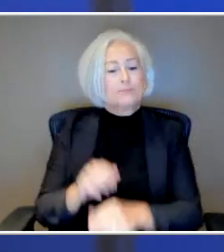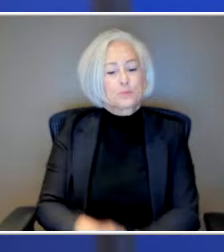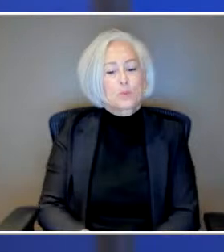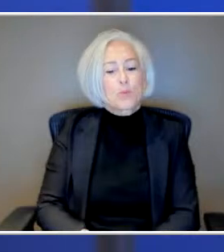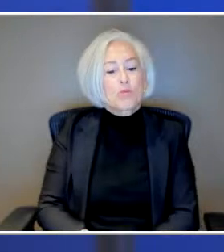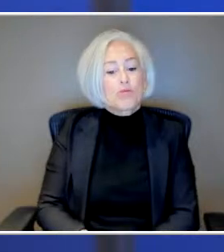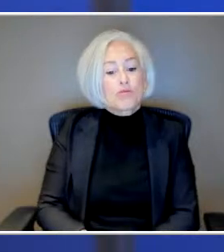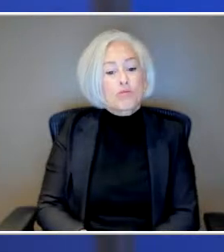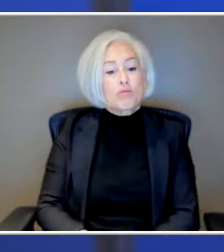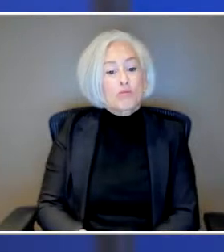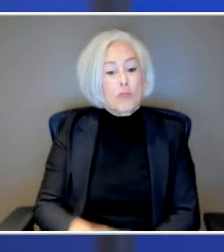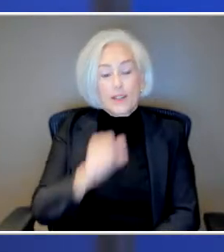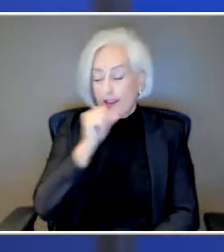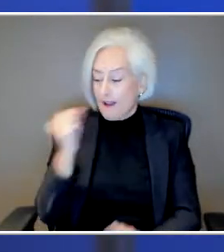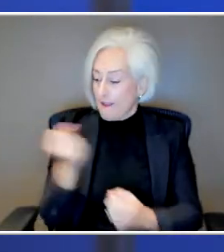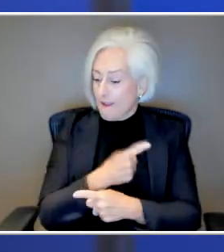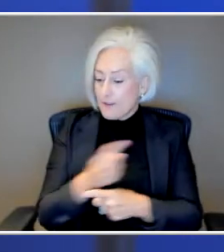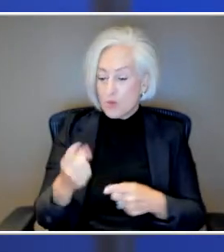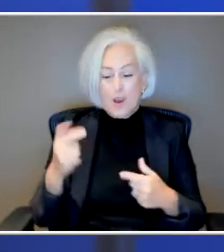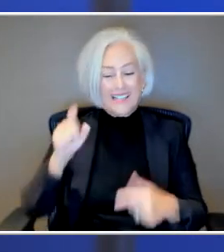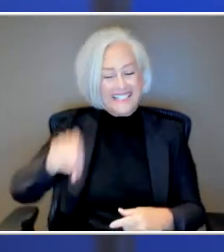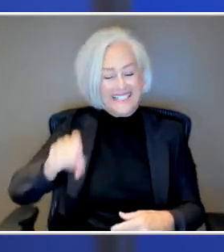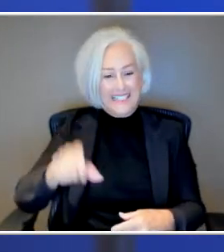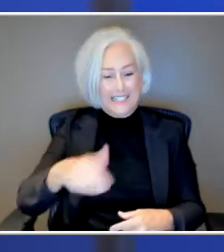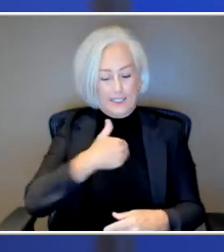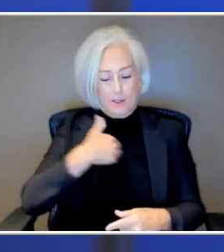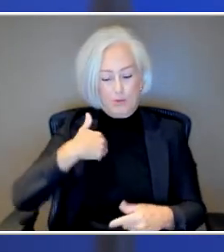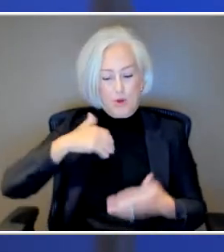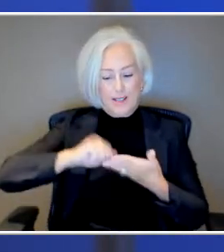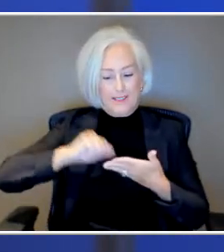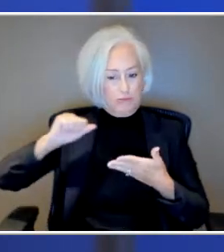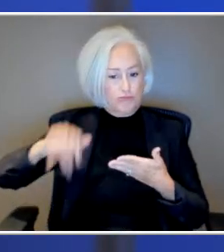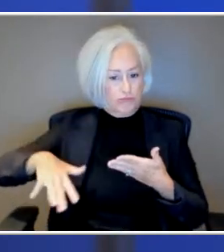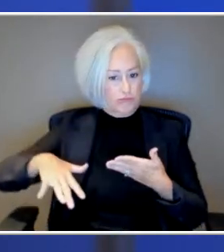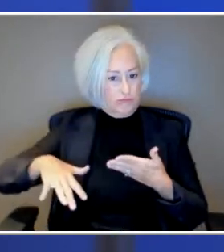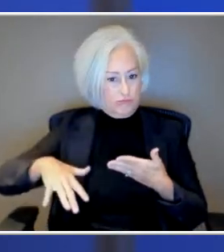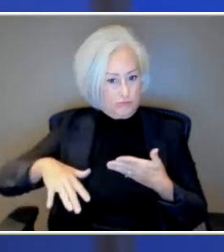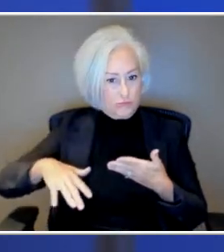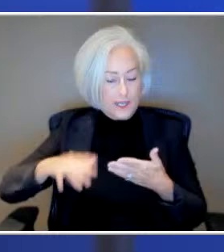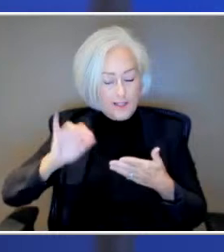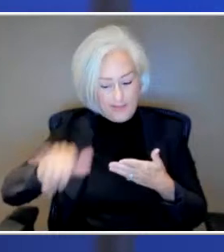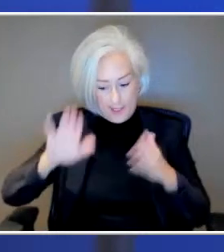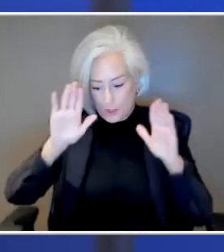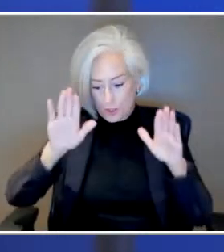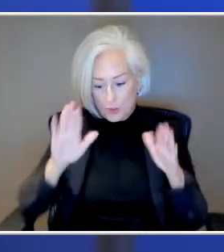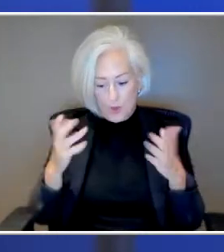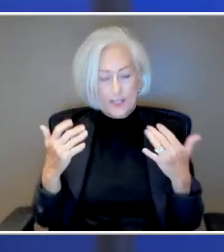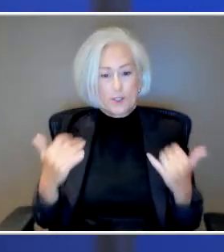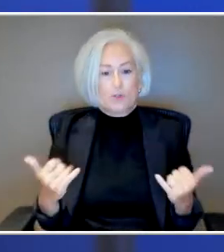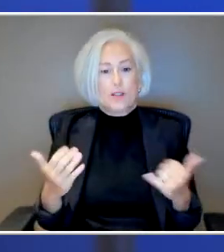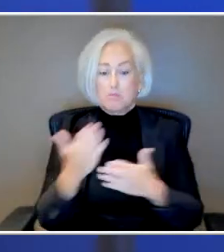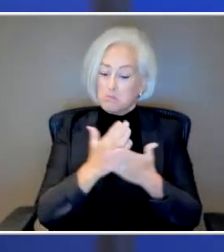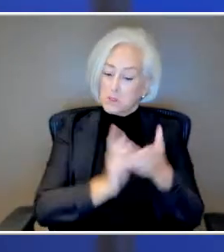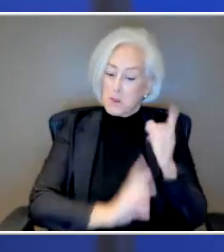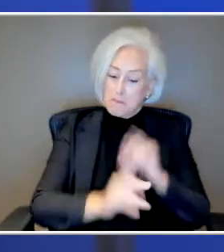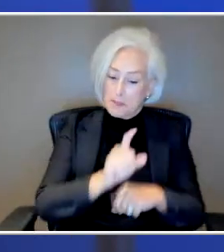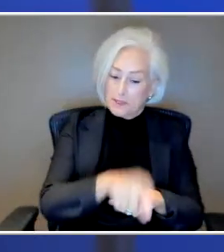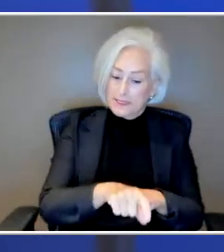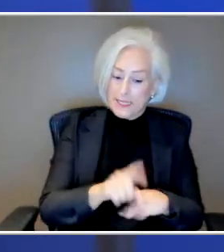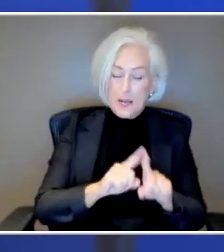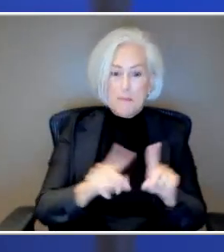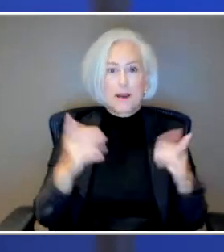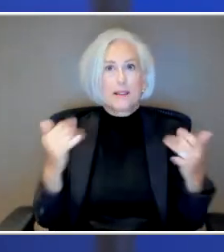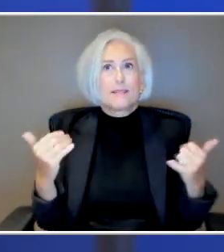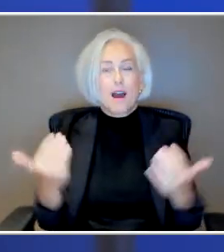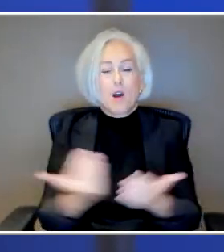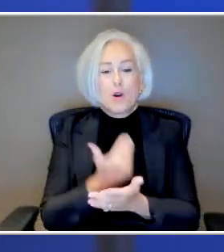gets a mastectomy. And that's the great place where we are today. Some people do still need it, but we have advanced techniques for